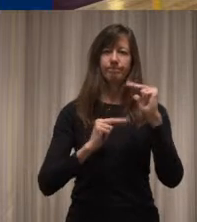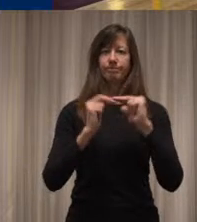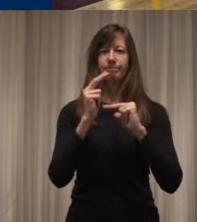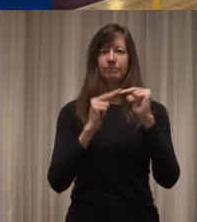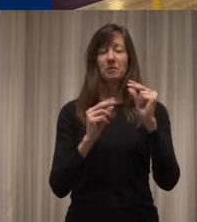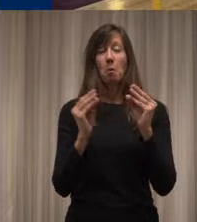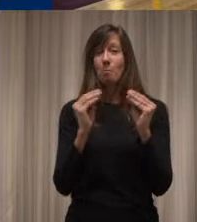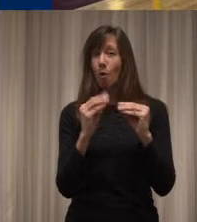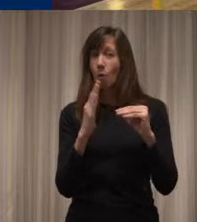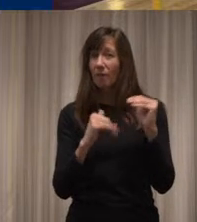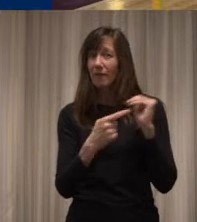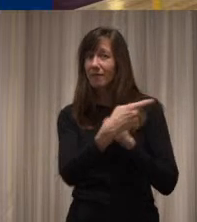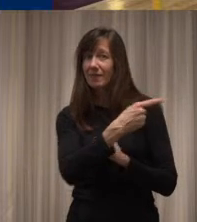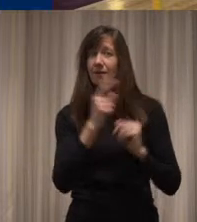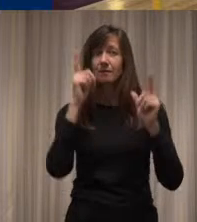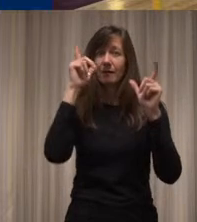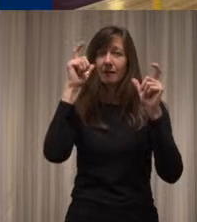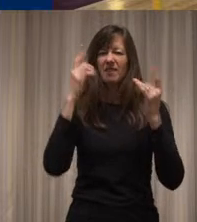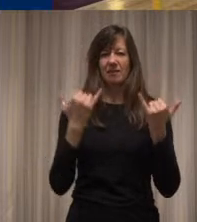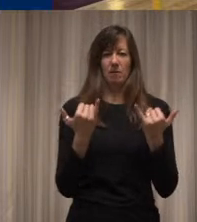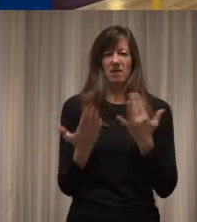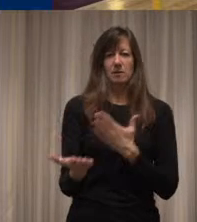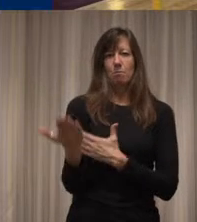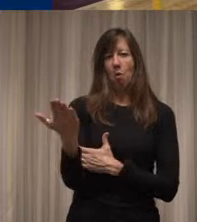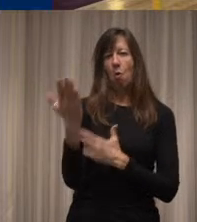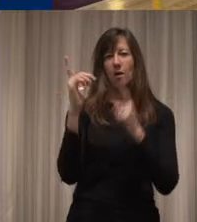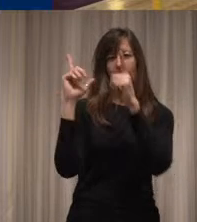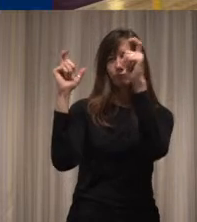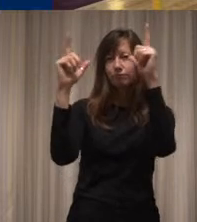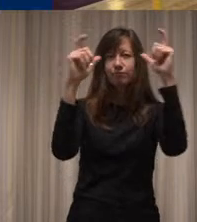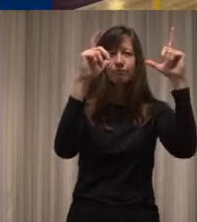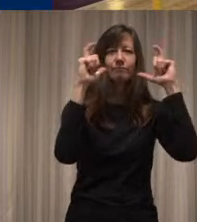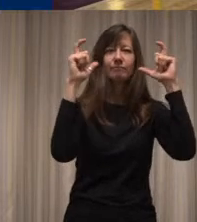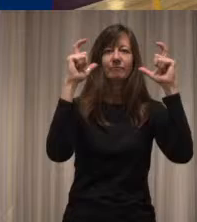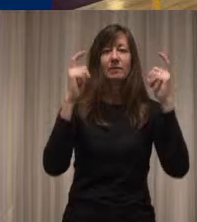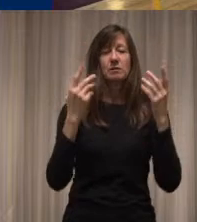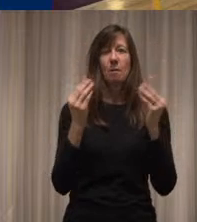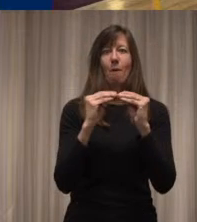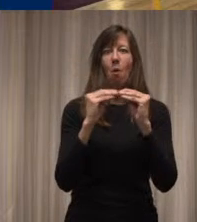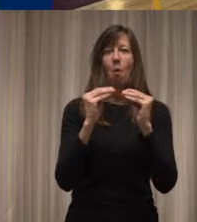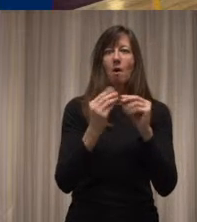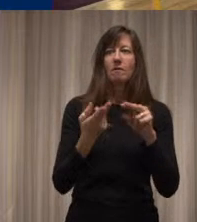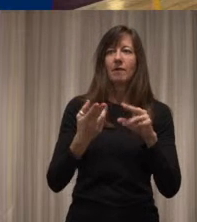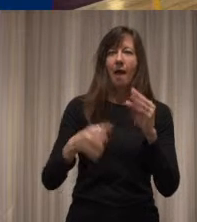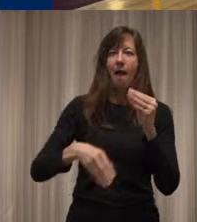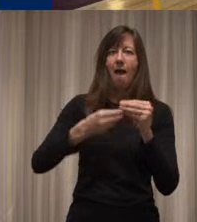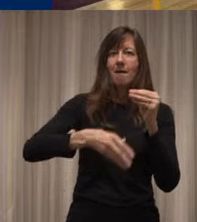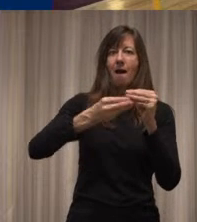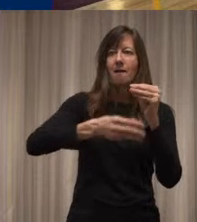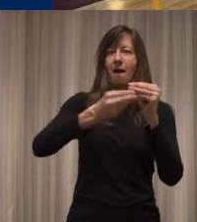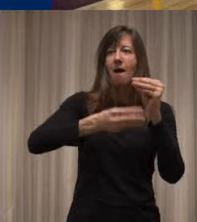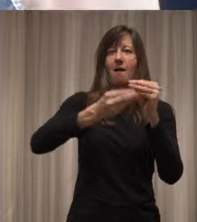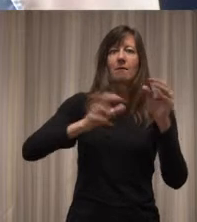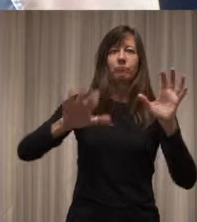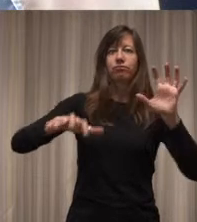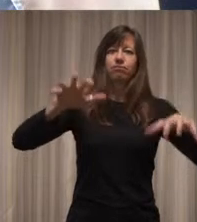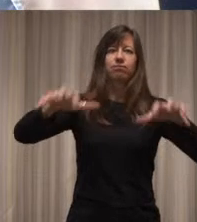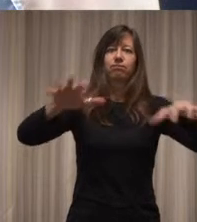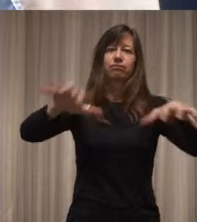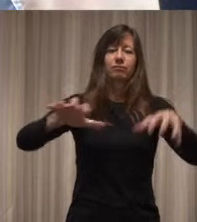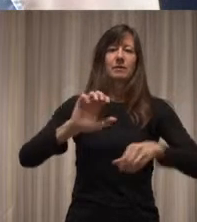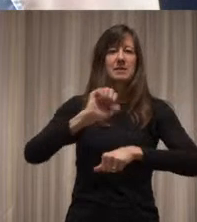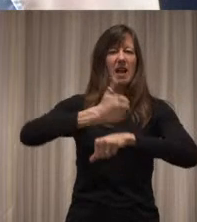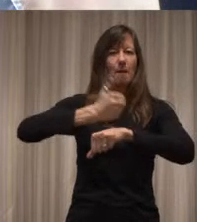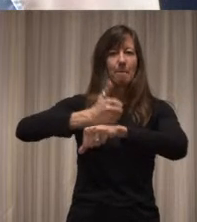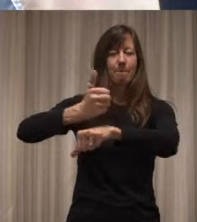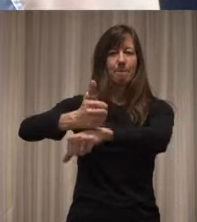these photos show because these are from this morning. So our crews are working around the clock, and I want to thank them for that. We're going to be staffing this